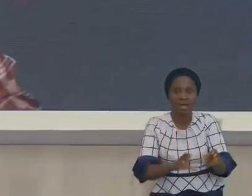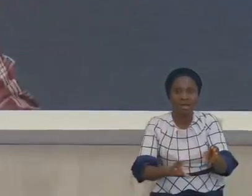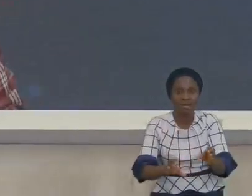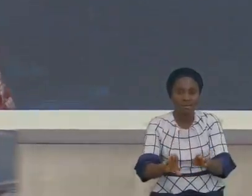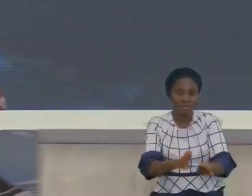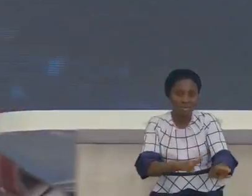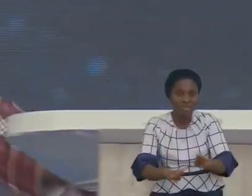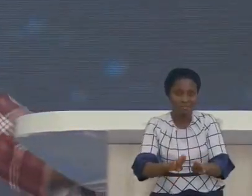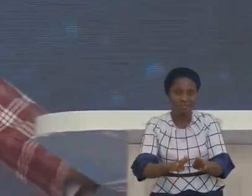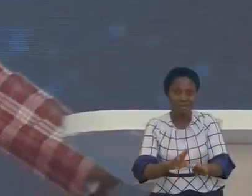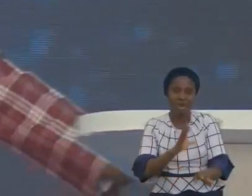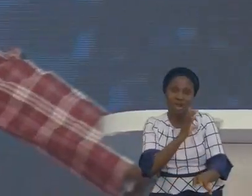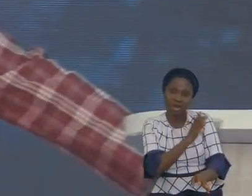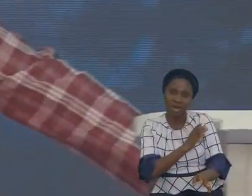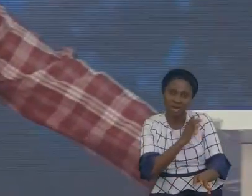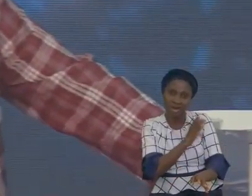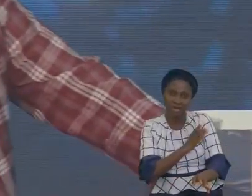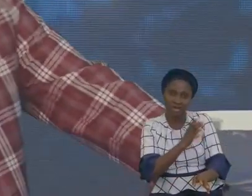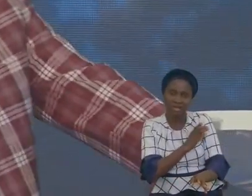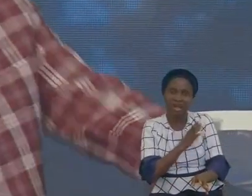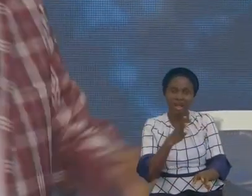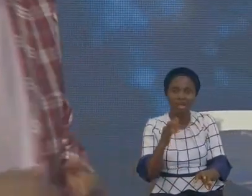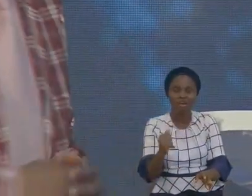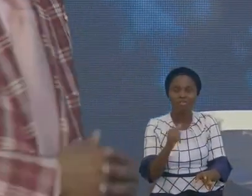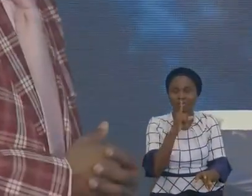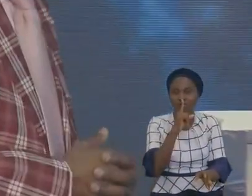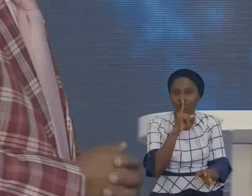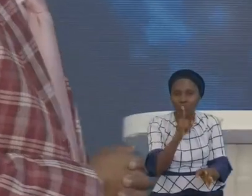that follows after that.